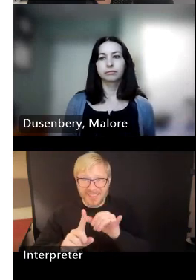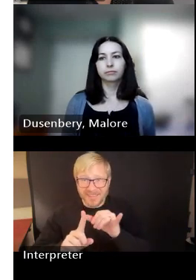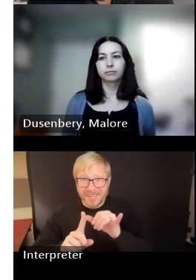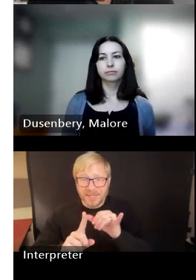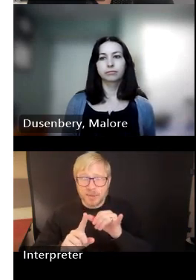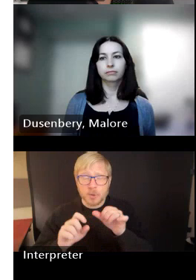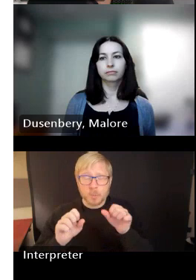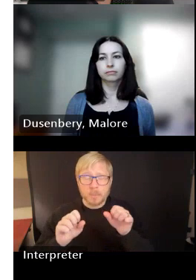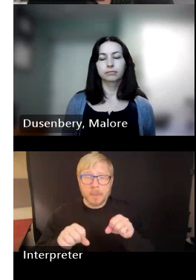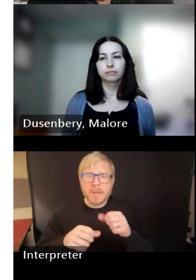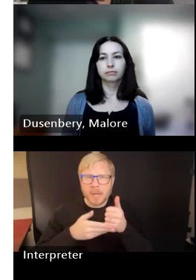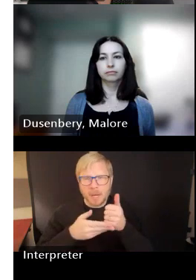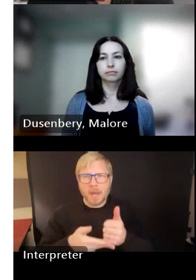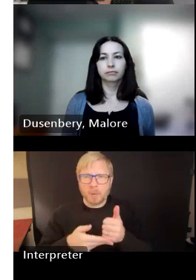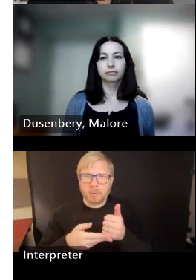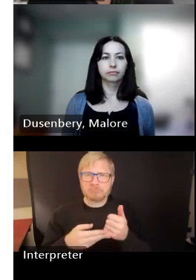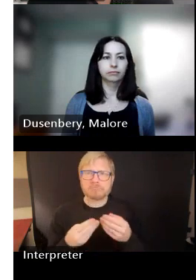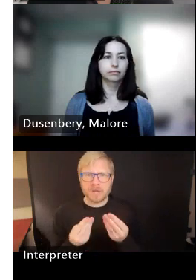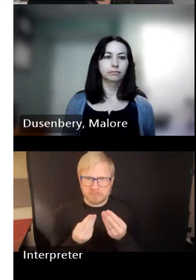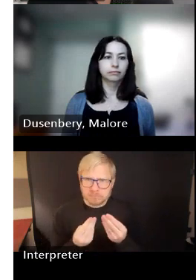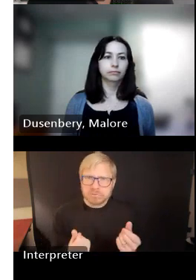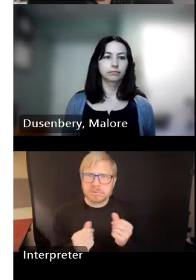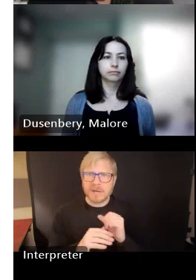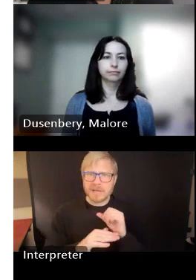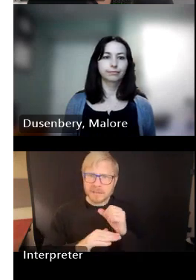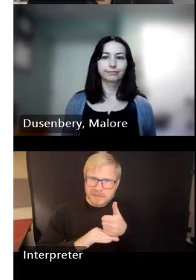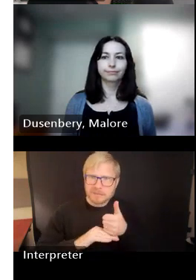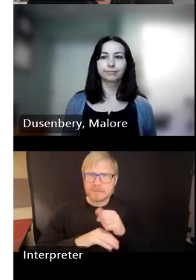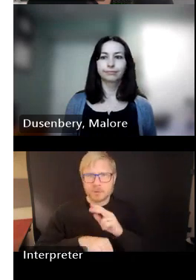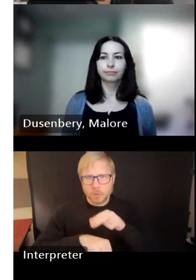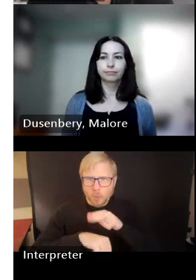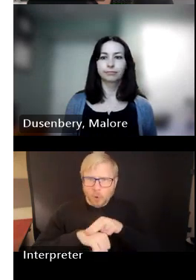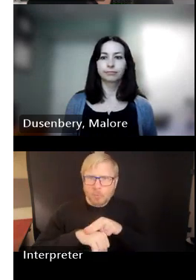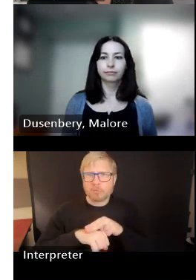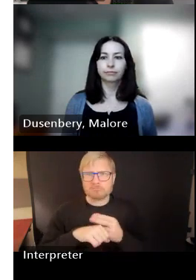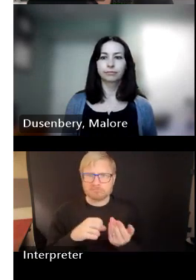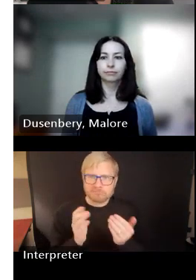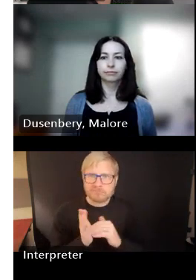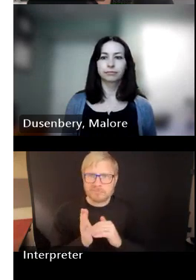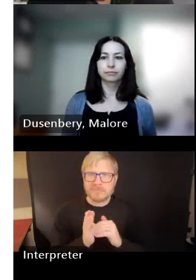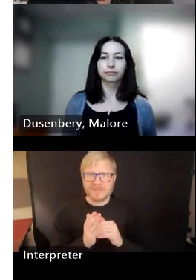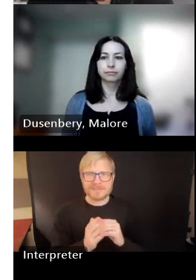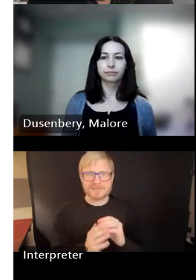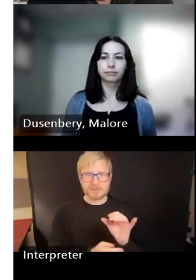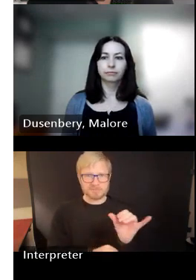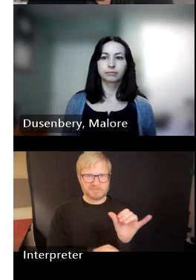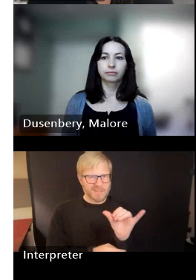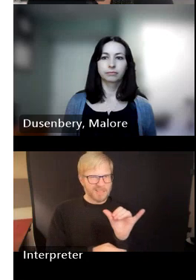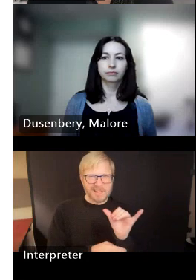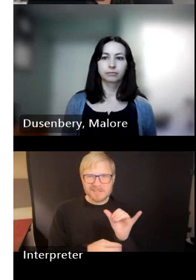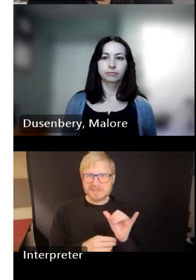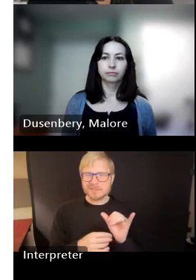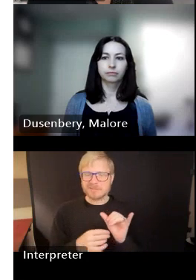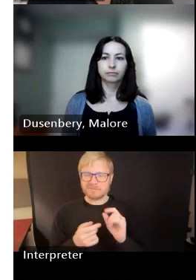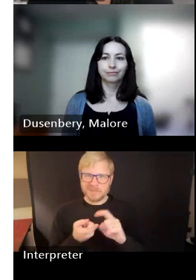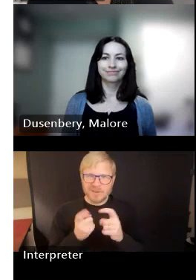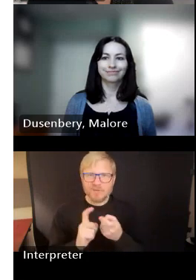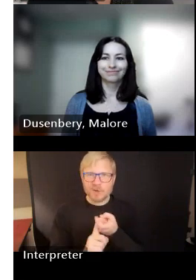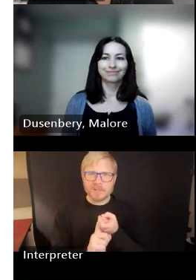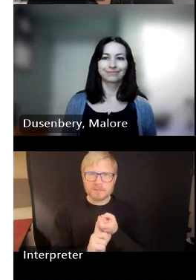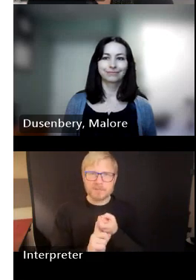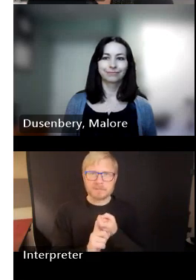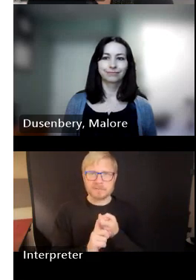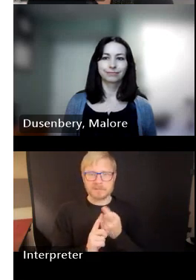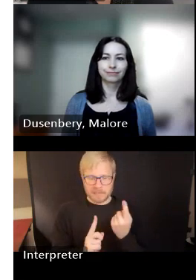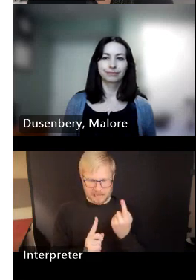basically a friend, until you're in a state where you can build new friends, like real friends, not